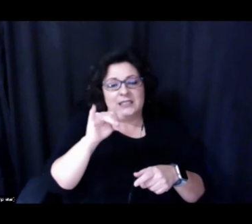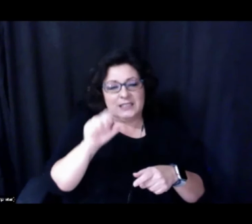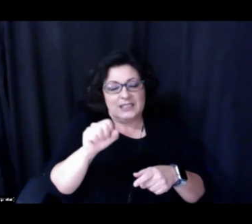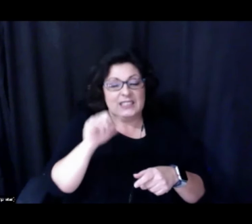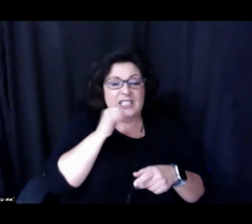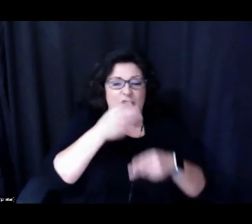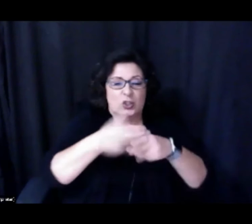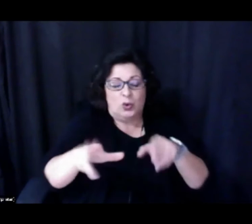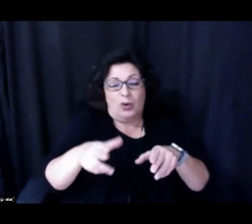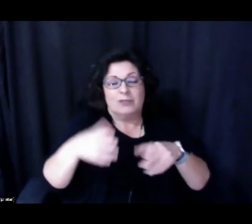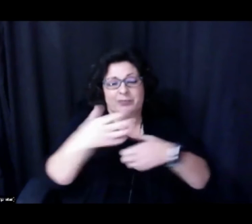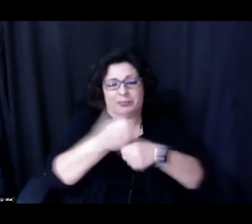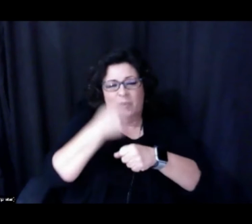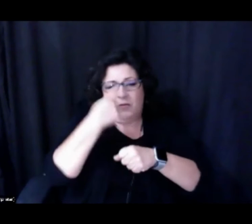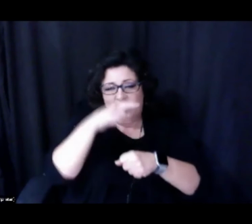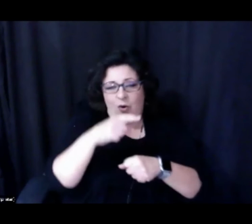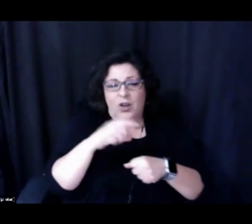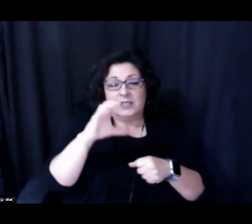of cisgender.